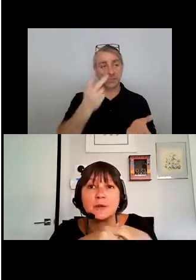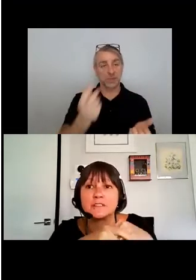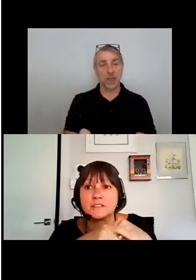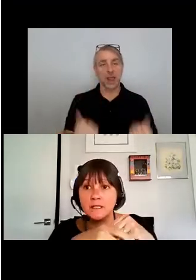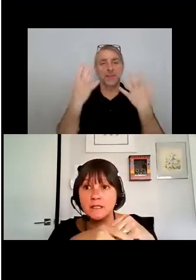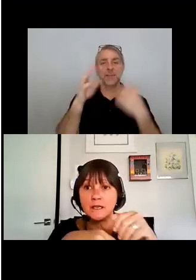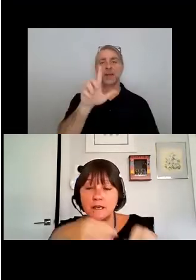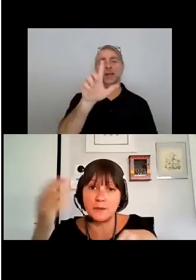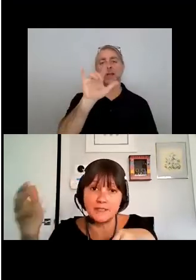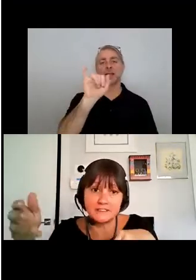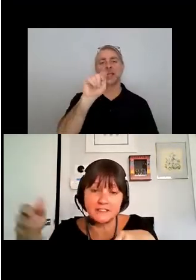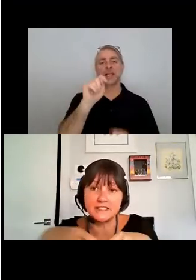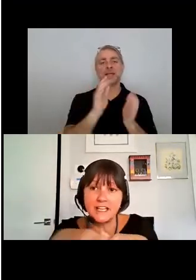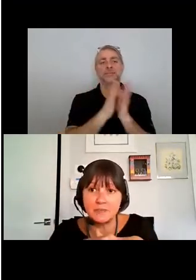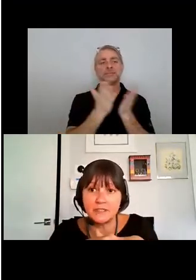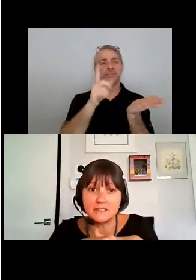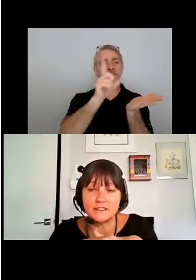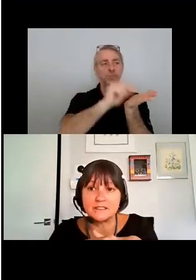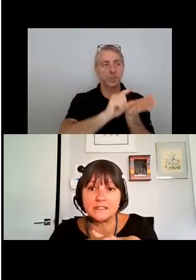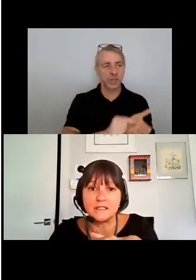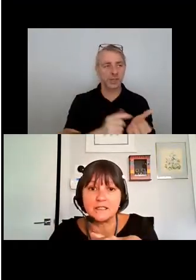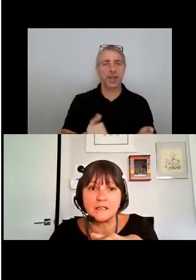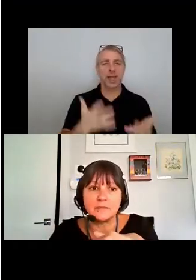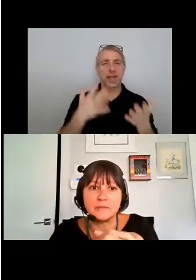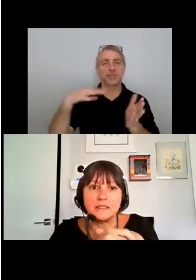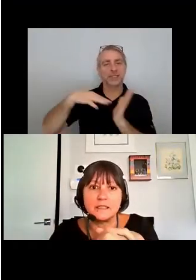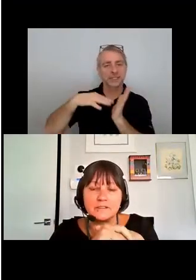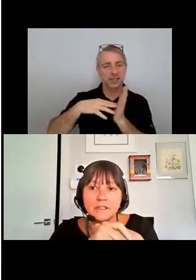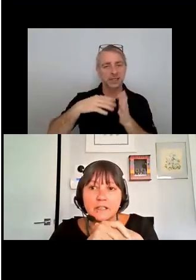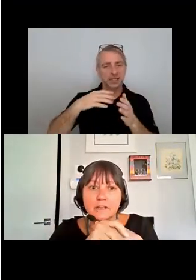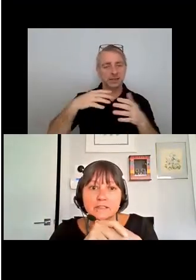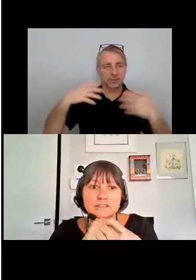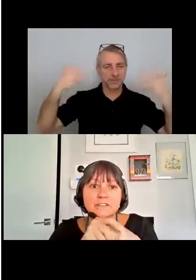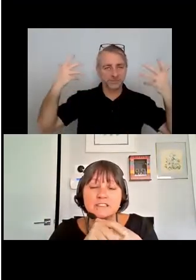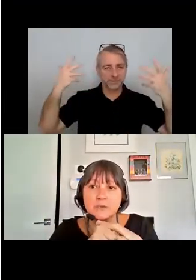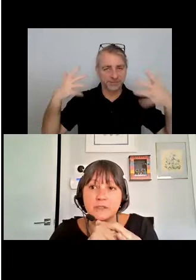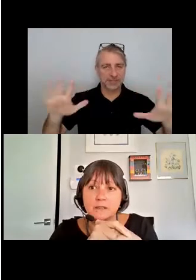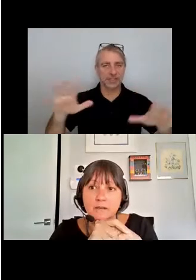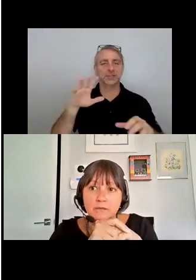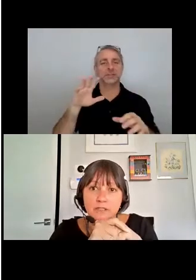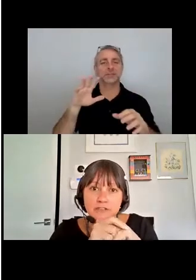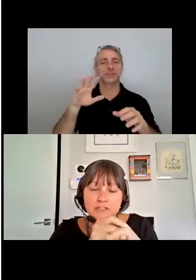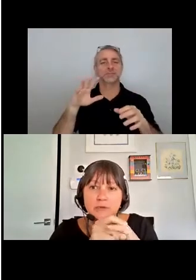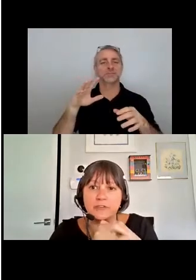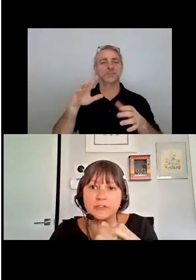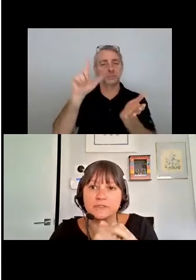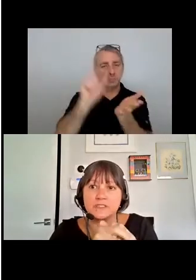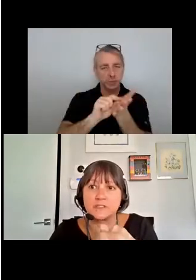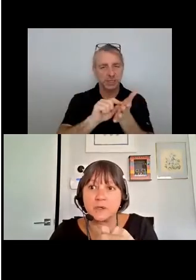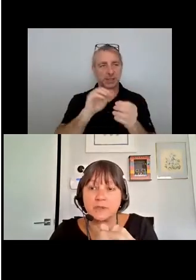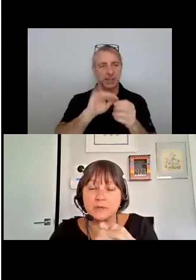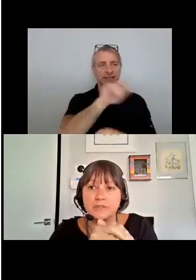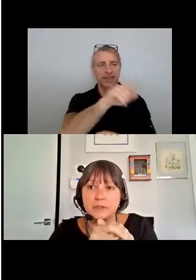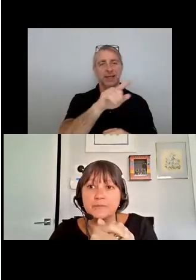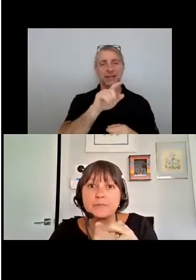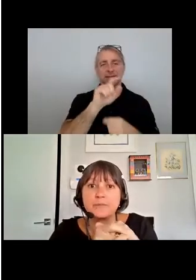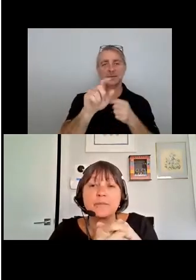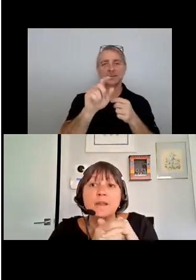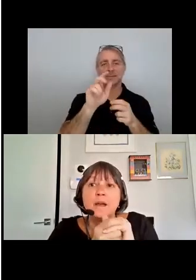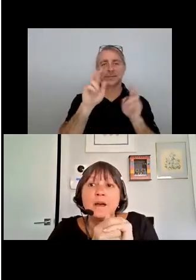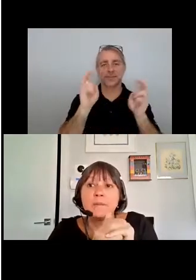there, how many studies have been conducted in a given area. So that's what we usually refer to as a scoping